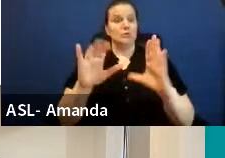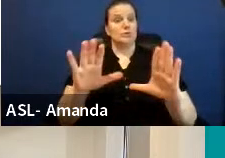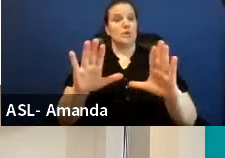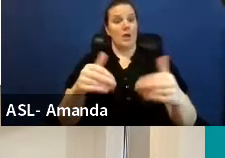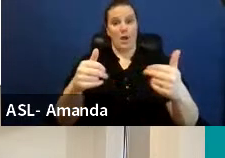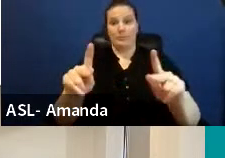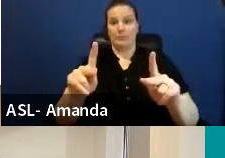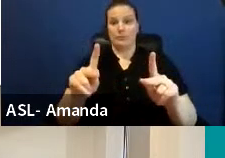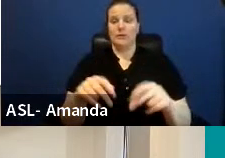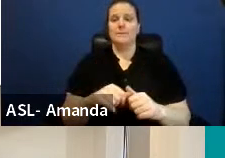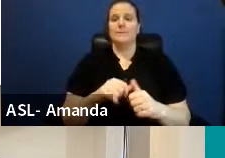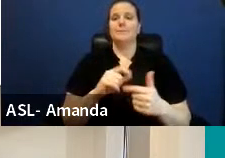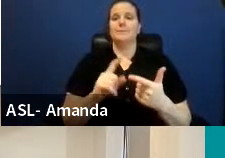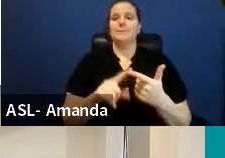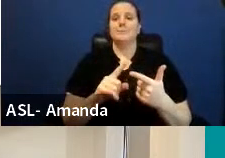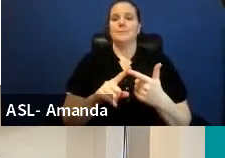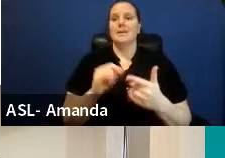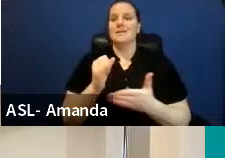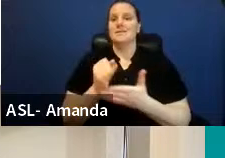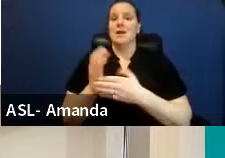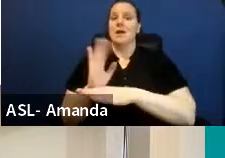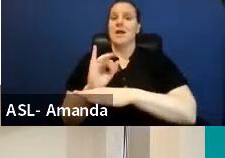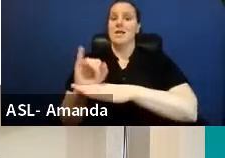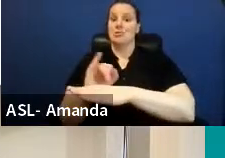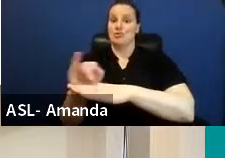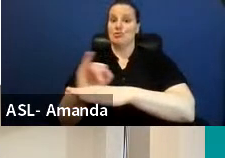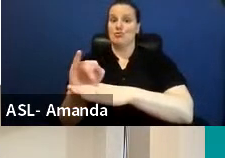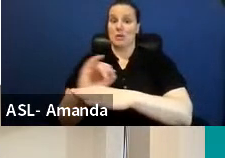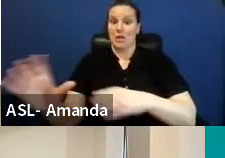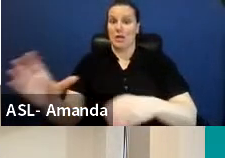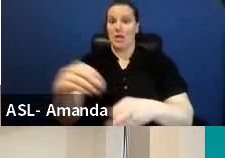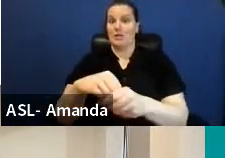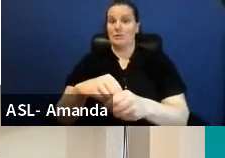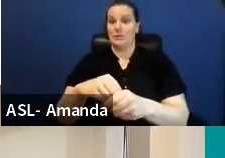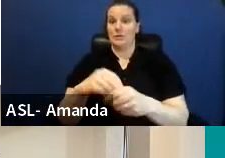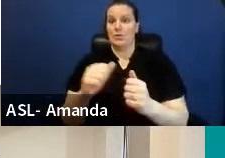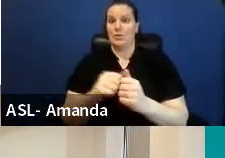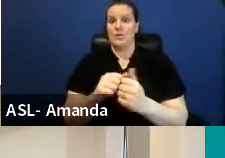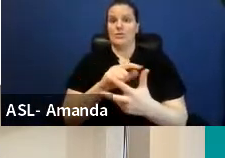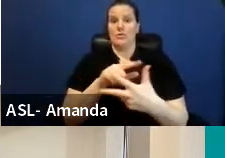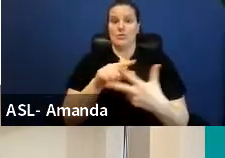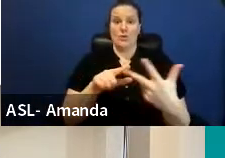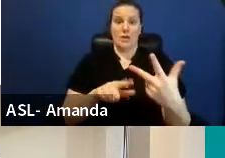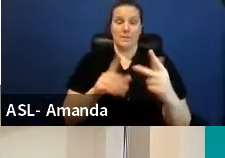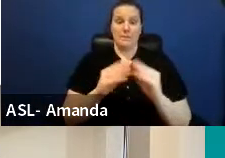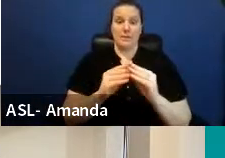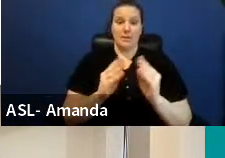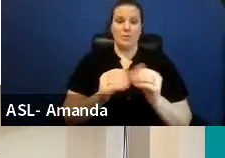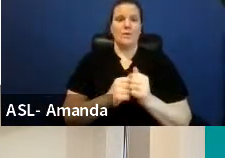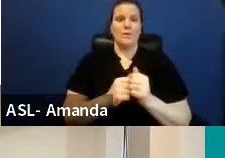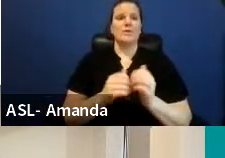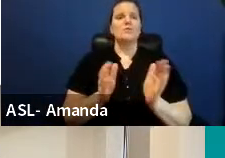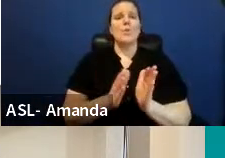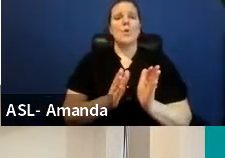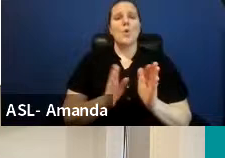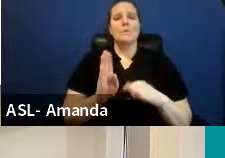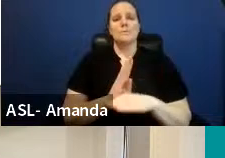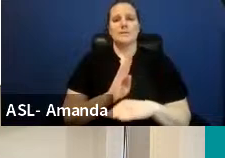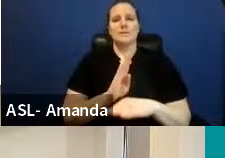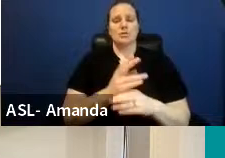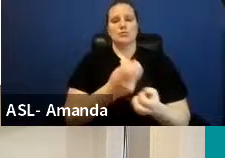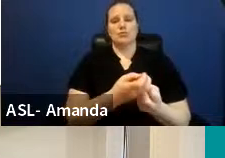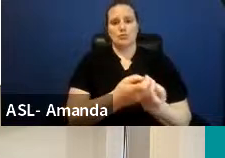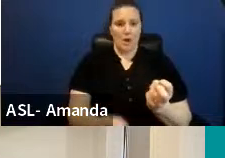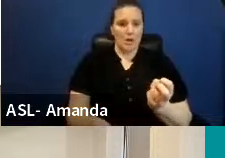opportunity. We've also had some industry engagements recently with 3 main meetings with a small business roundtable, where